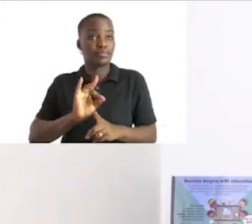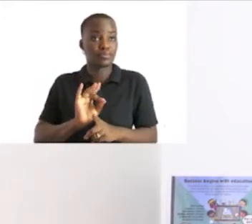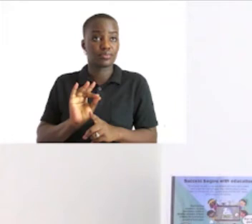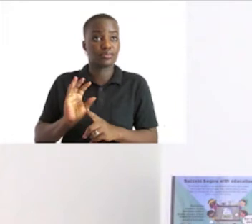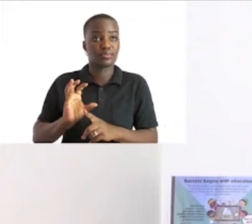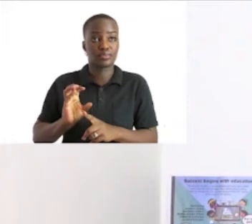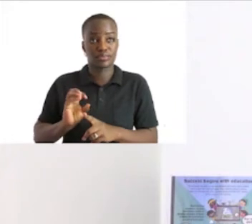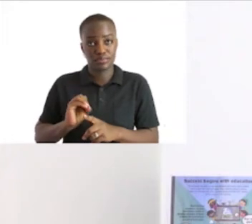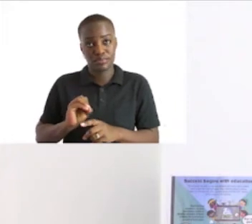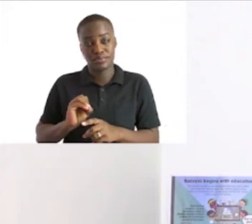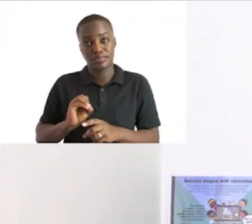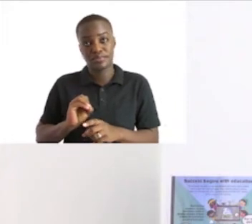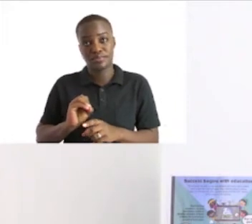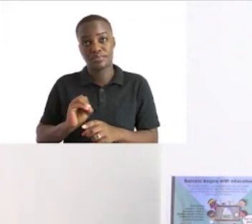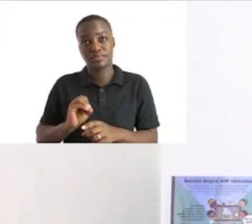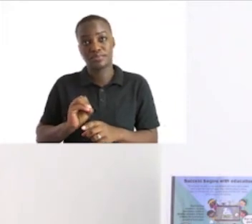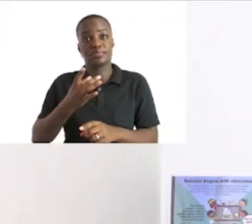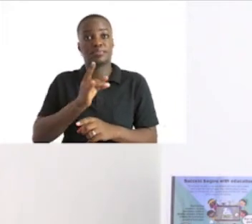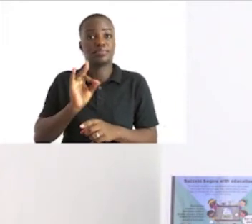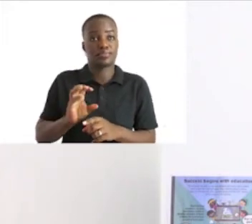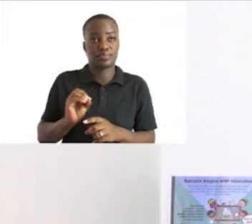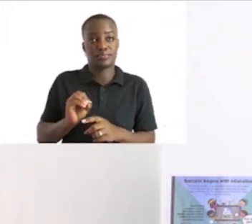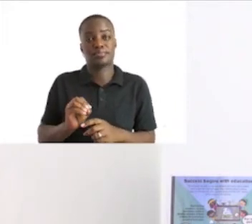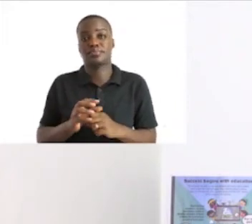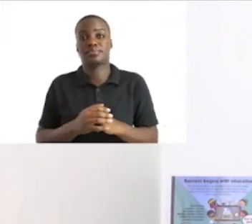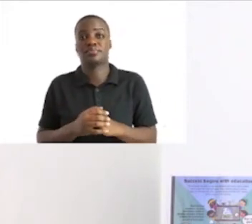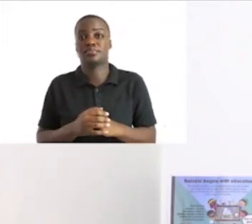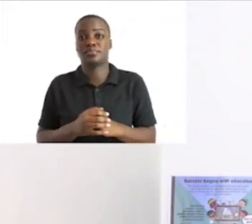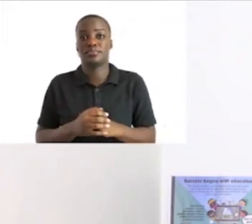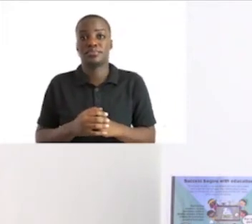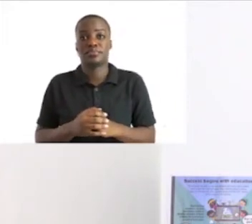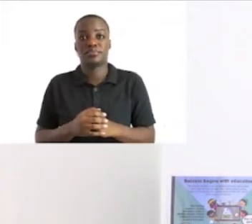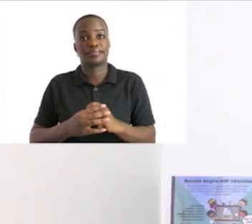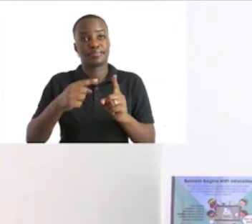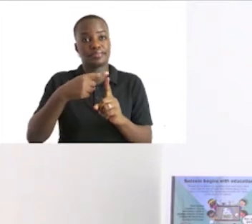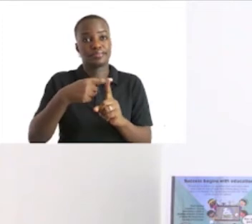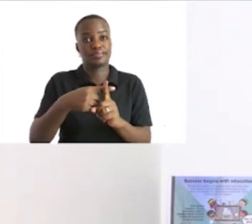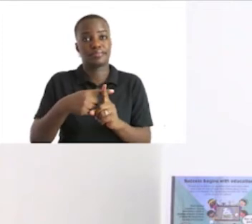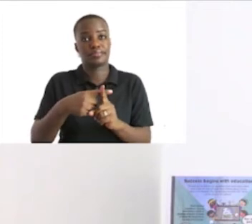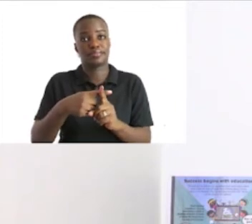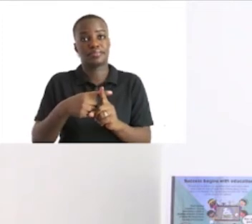70, we will write 70. And another plus sign.